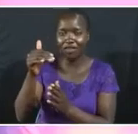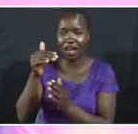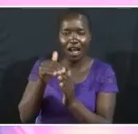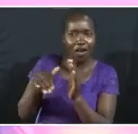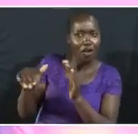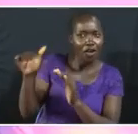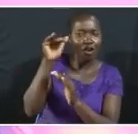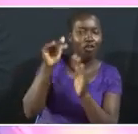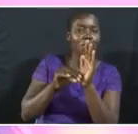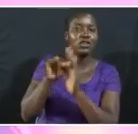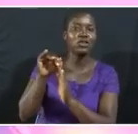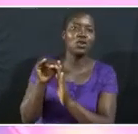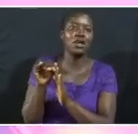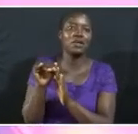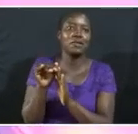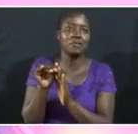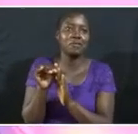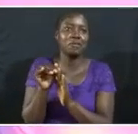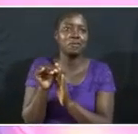mature.